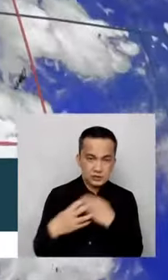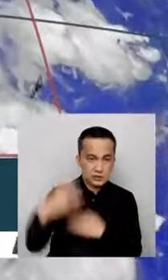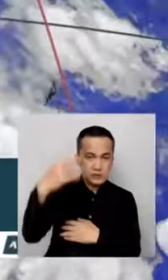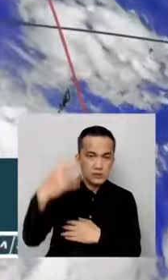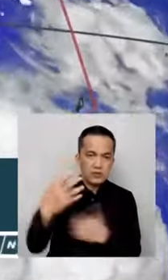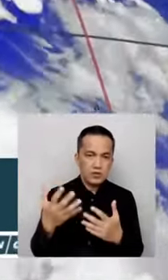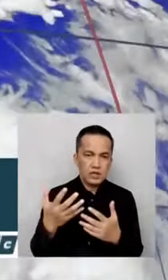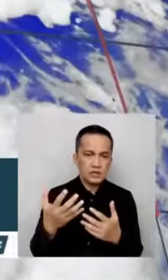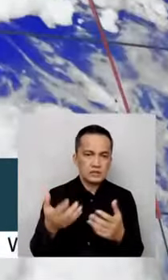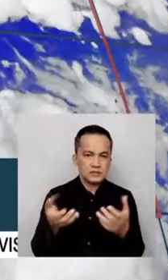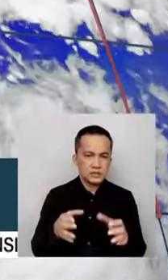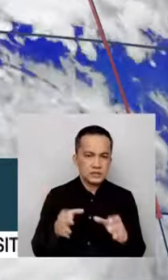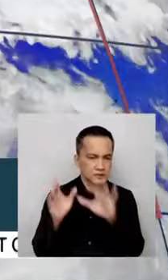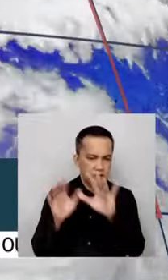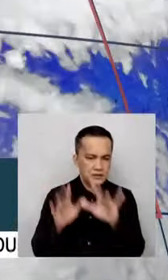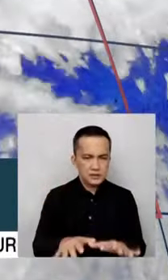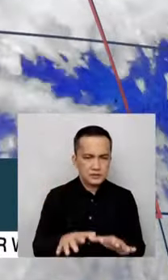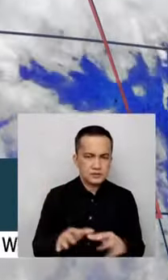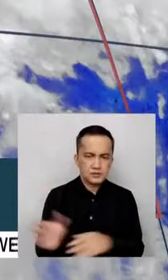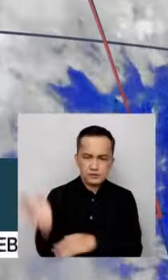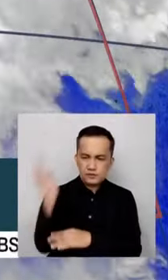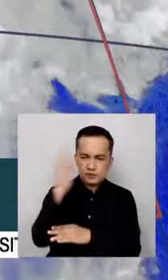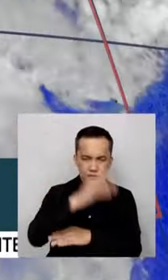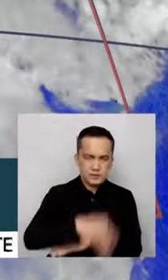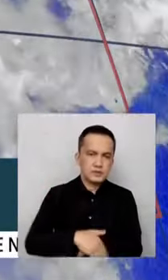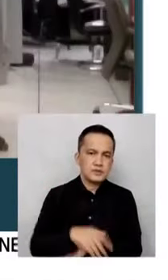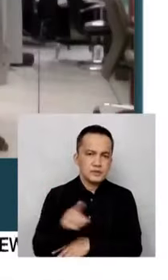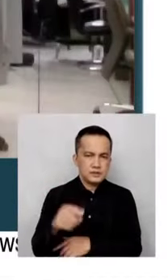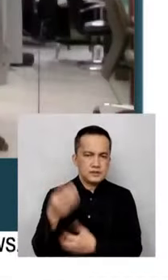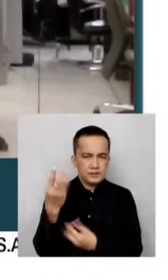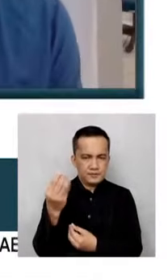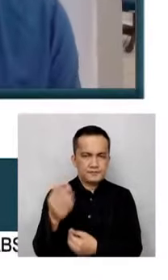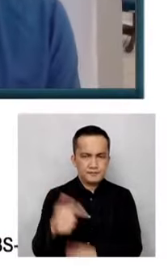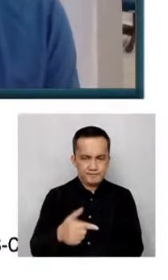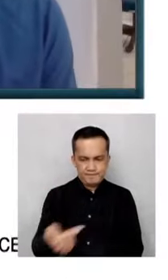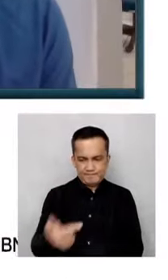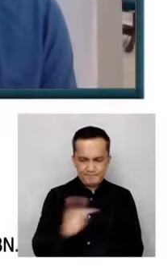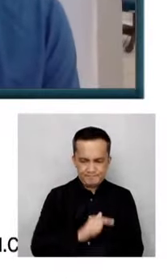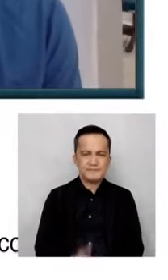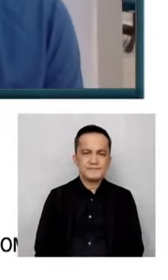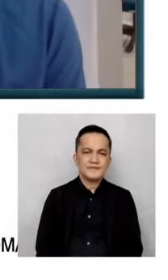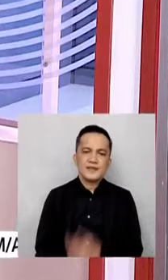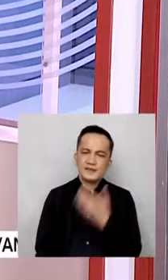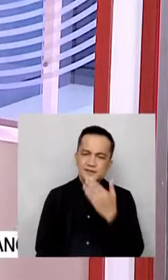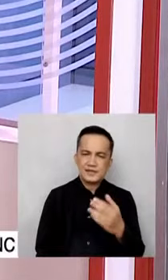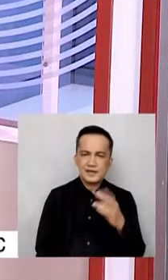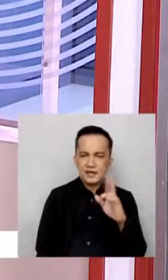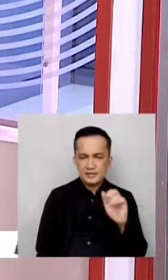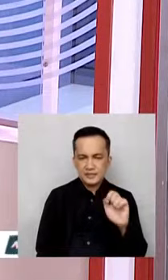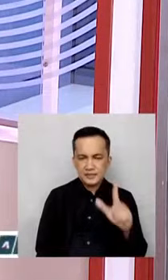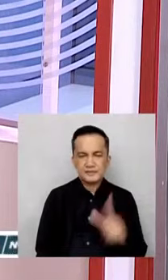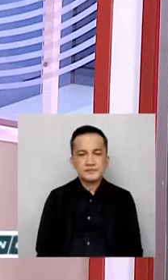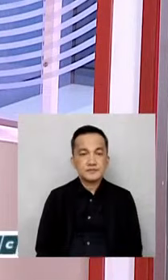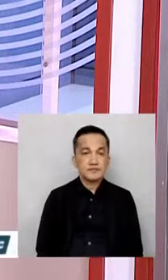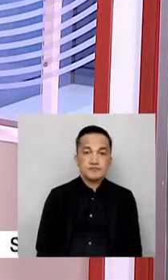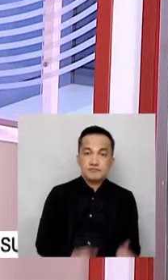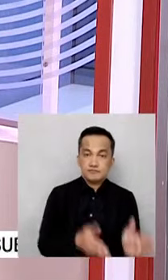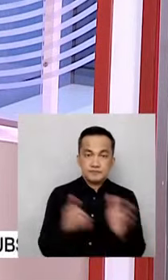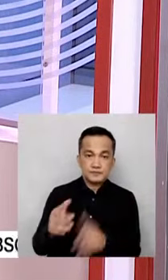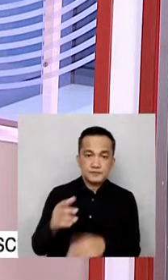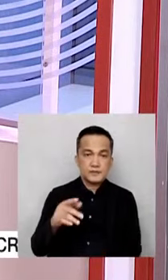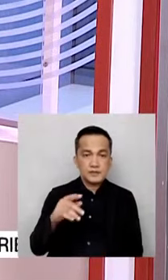of rain the entire day. That's the latest on the weather. Back to you, Carmina. Thanks a lot, Ariel Rojas. Well, the Philippine Supreme Court